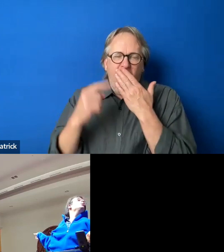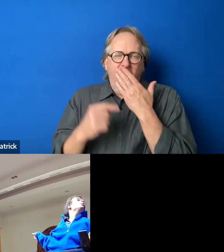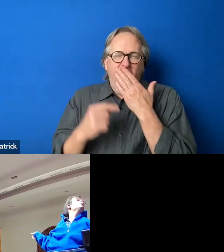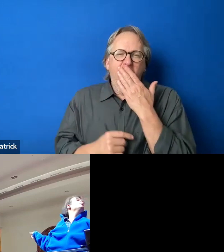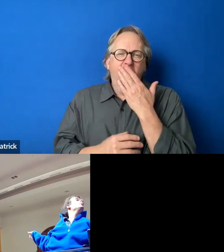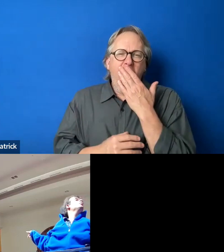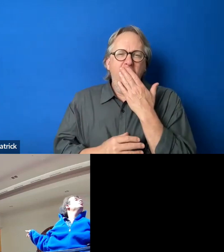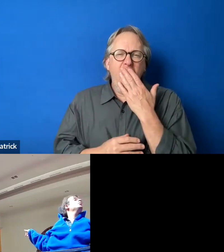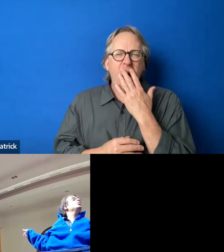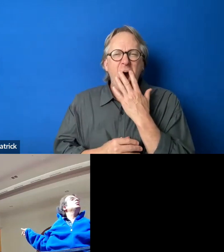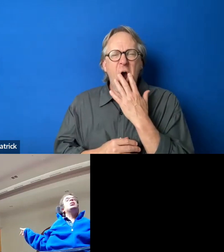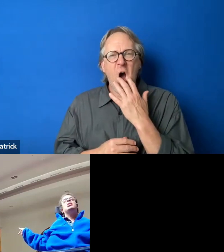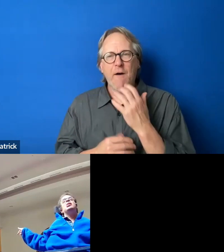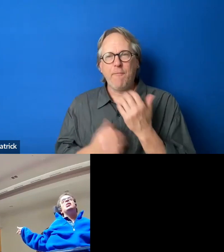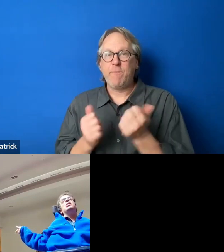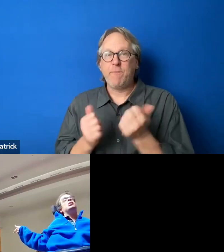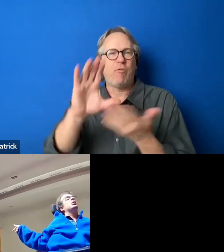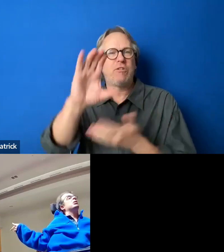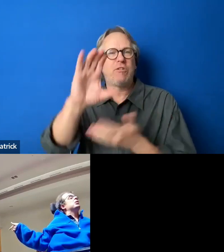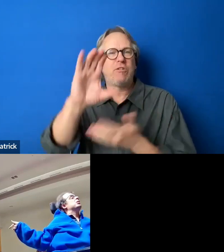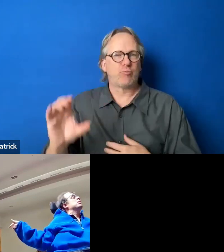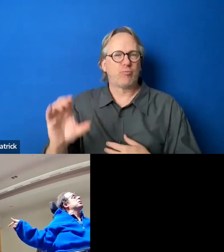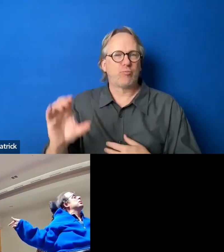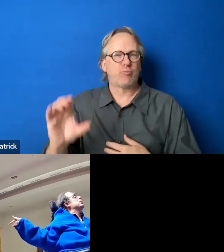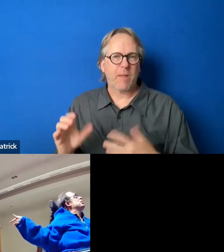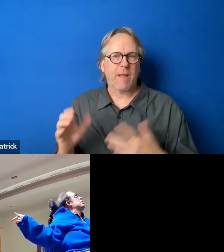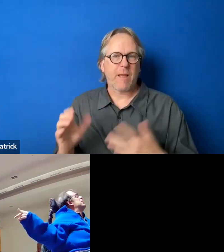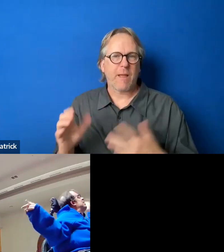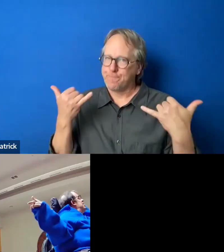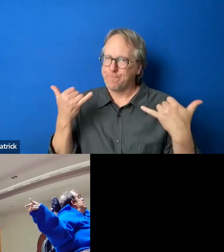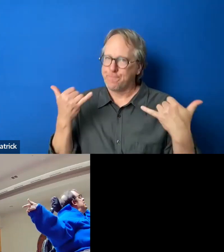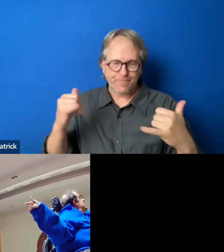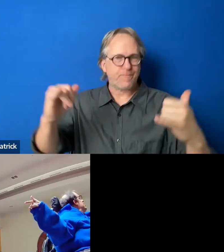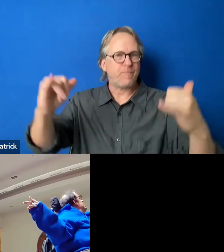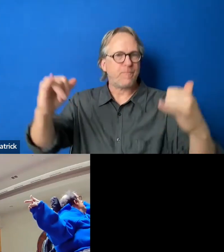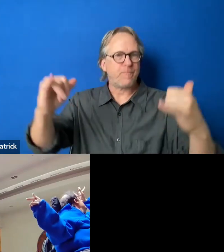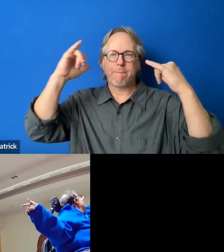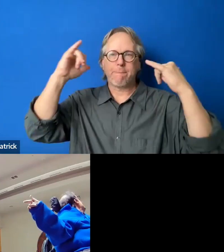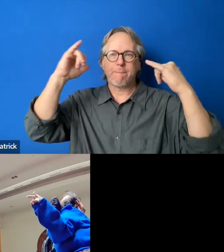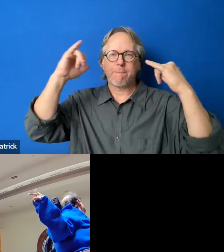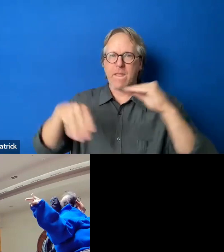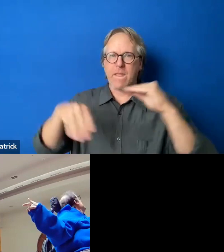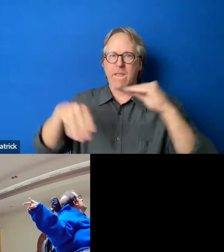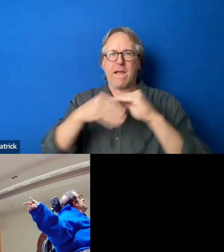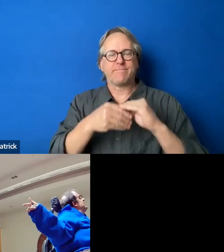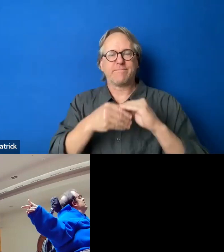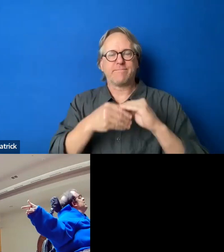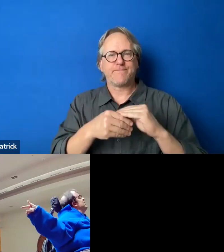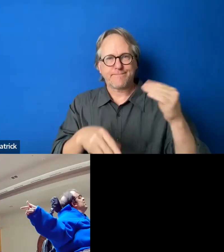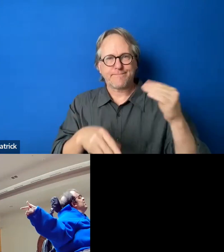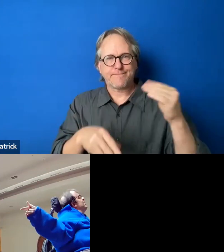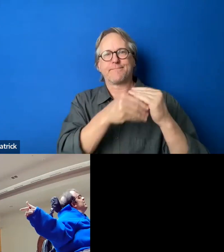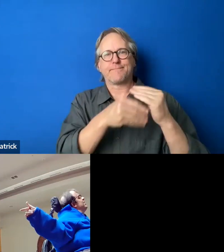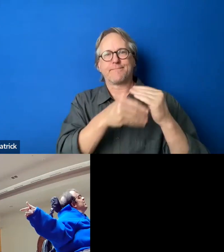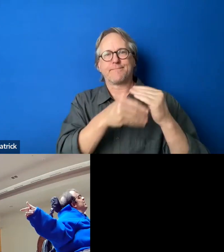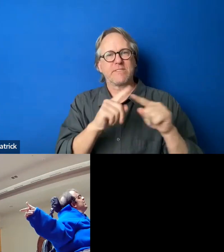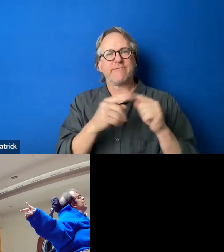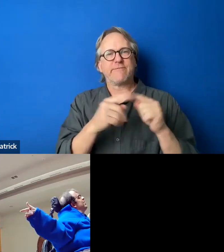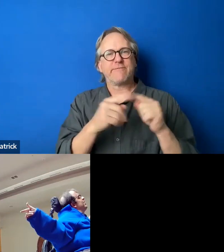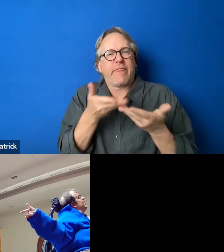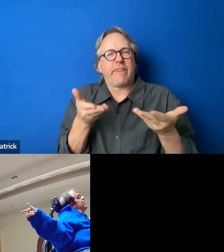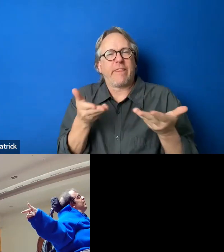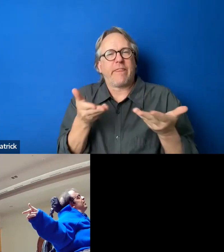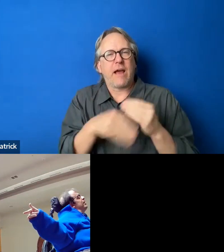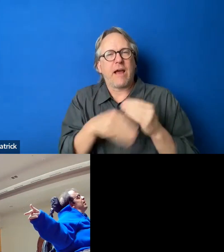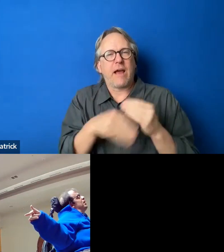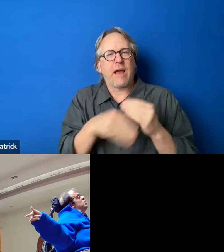in the way that Zoom, for example, continues to add to its capacities is that not